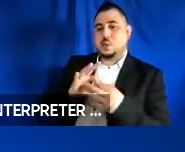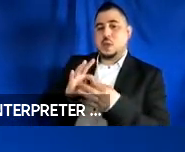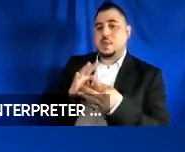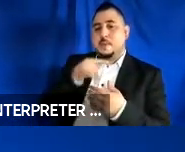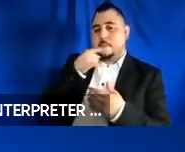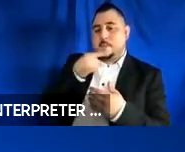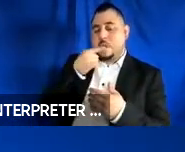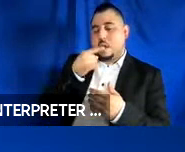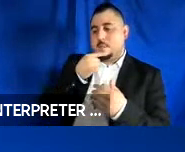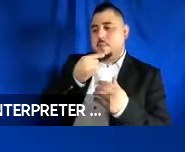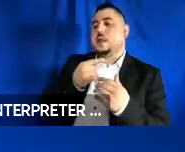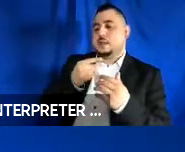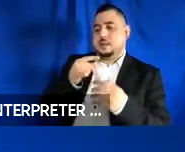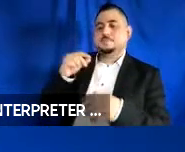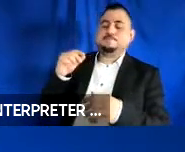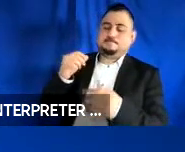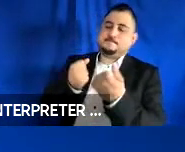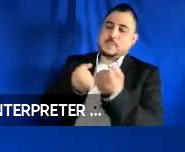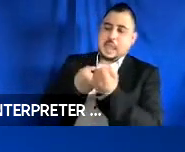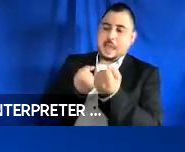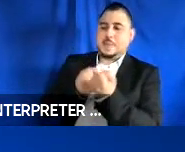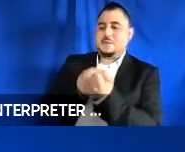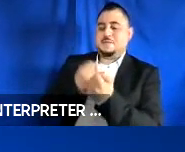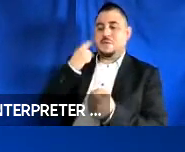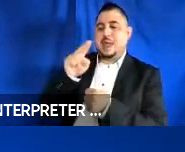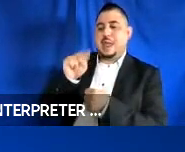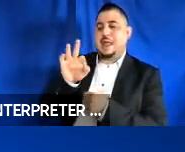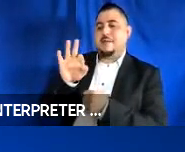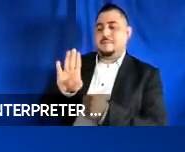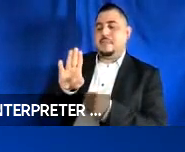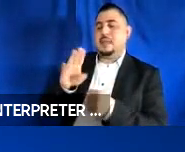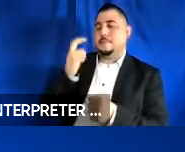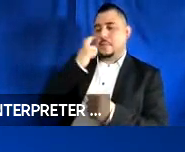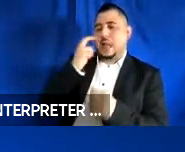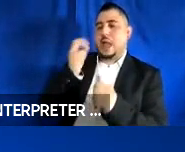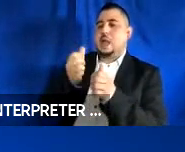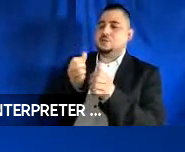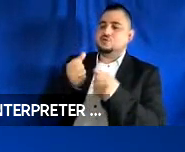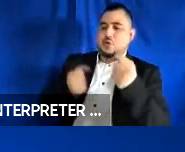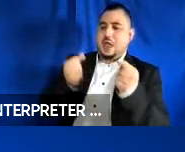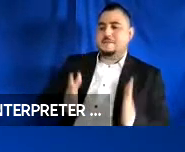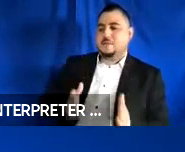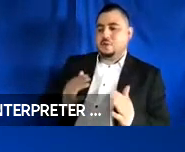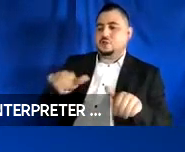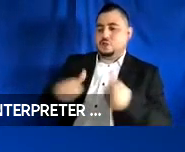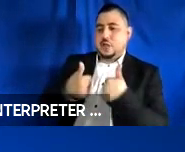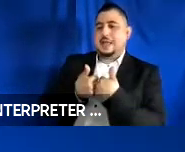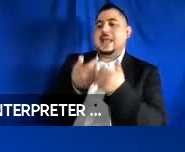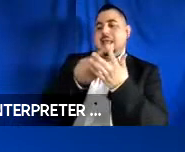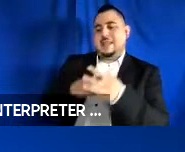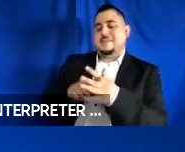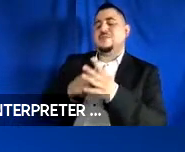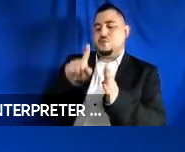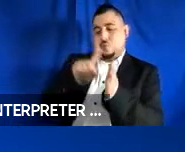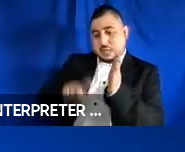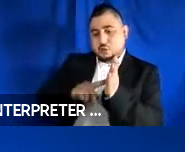relations campaign for the NFB's Blind Driver Challenge, an innovative research